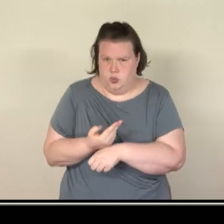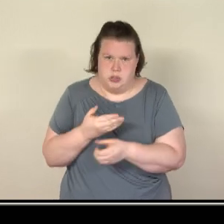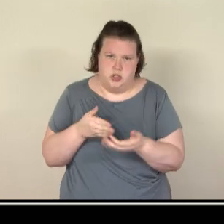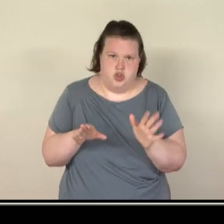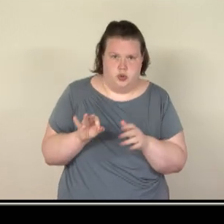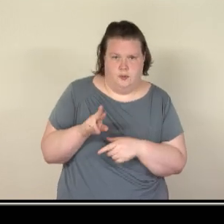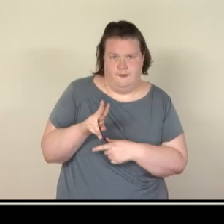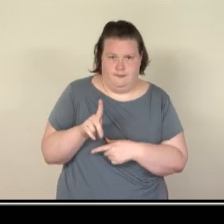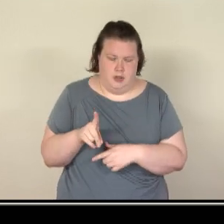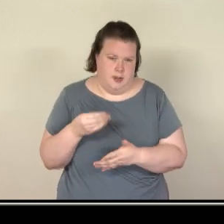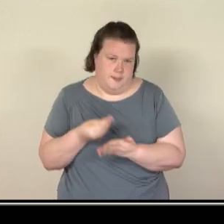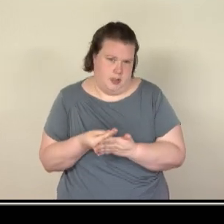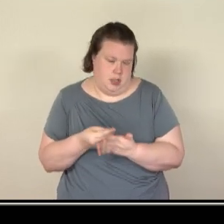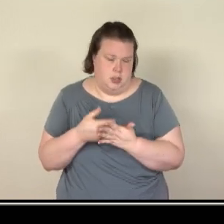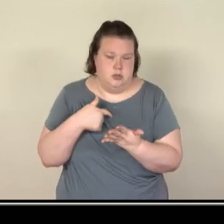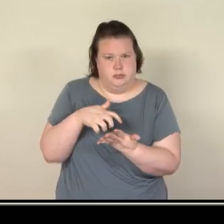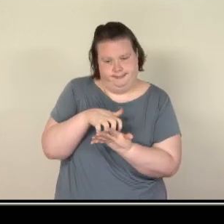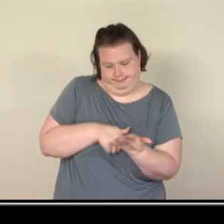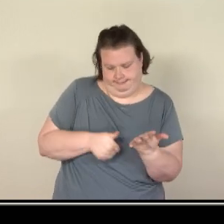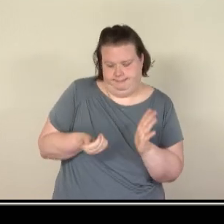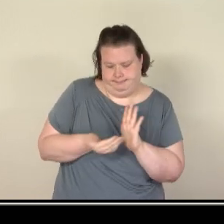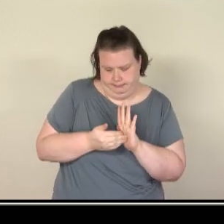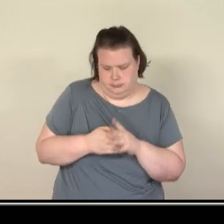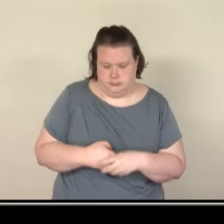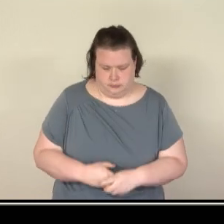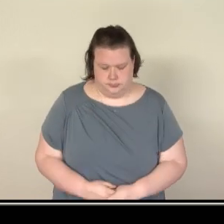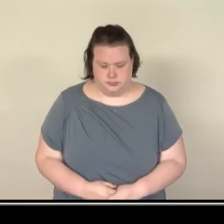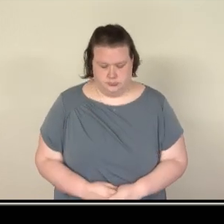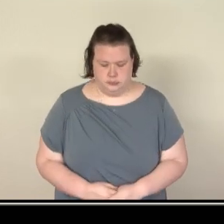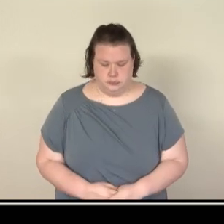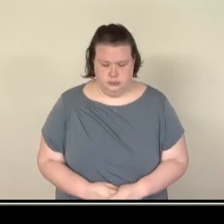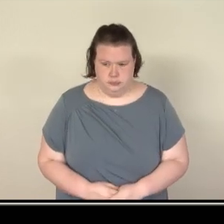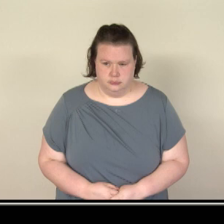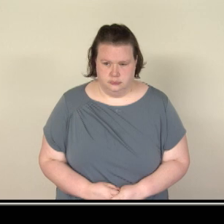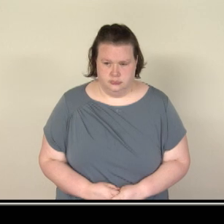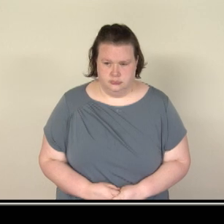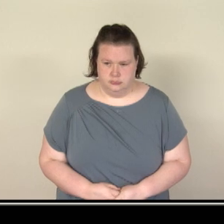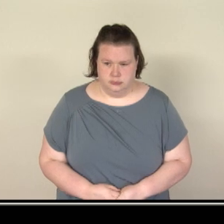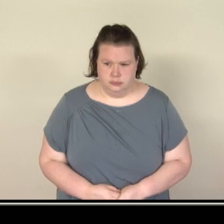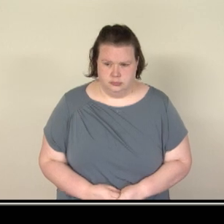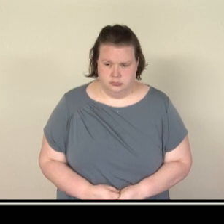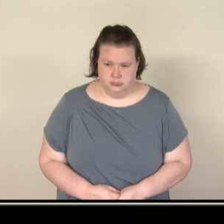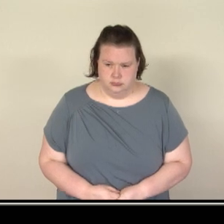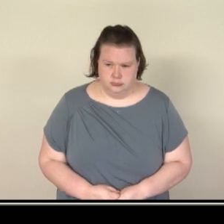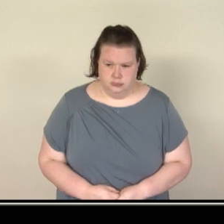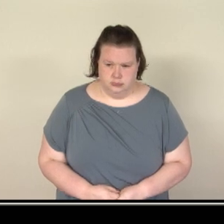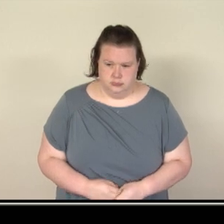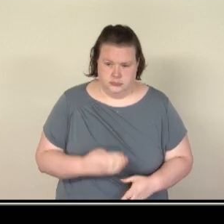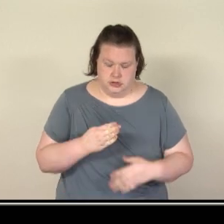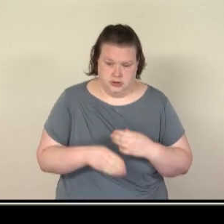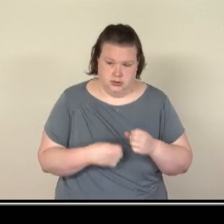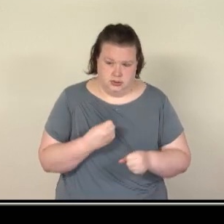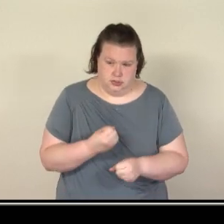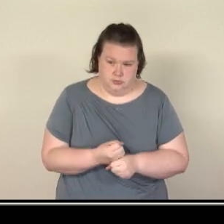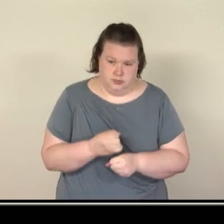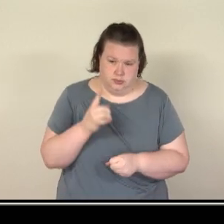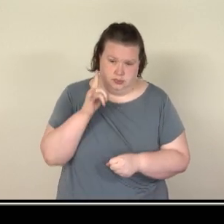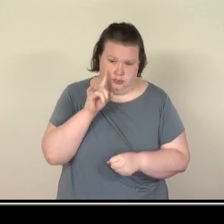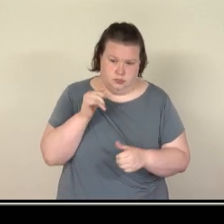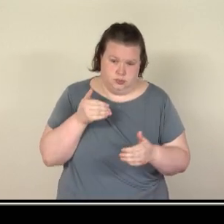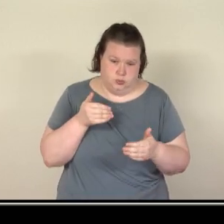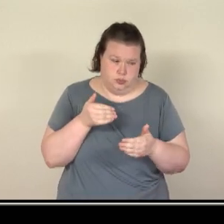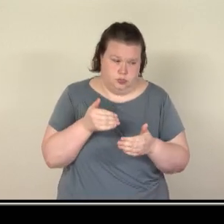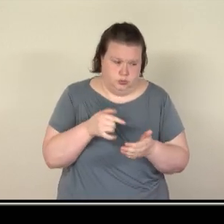that. So I'm taking that back out. It does help us with our school first as we end up the year, and it looks like our budget's closer to